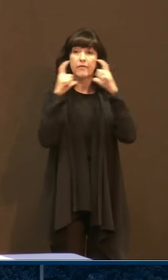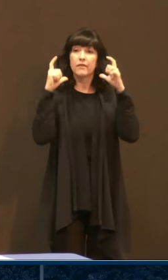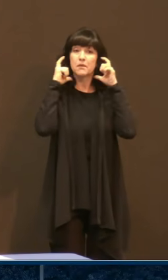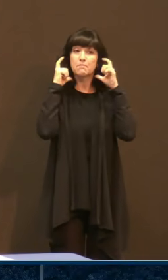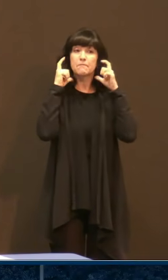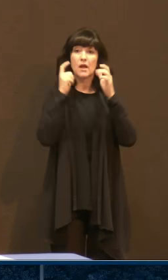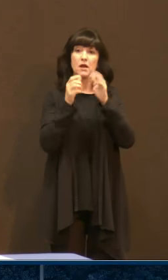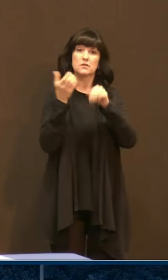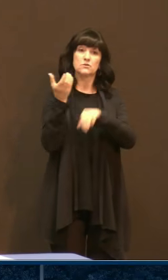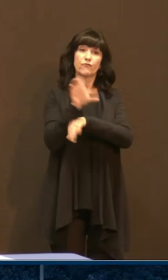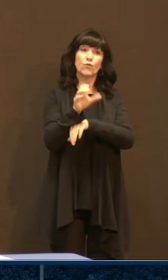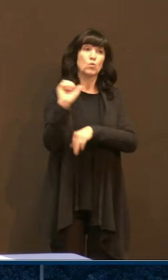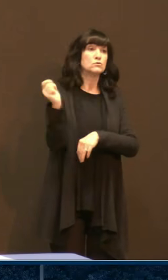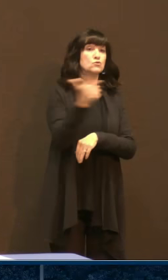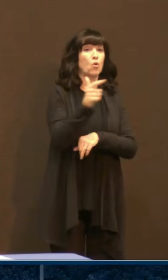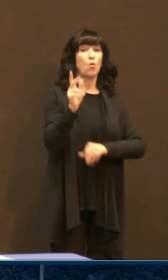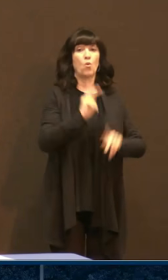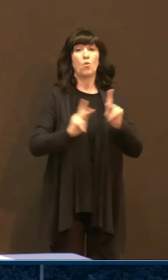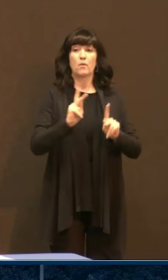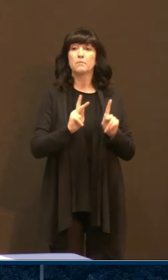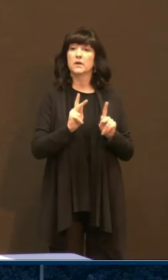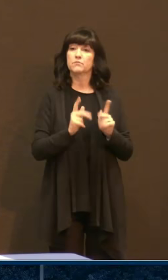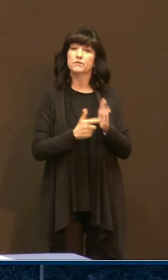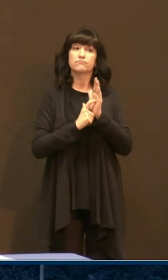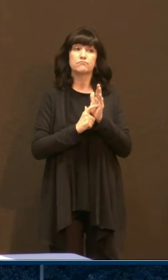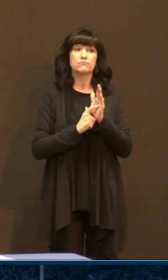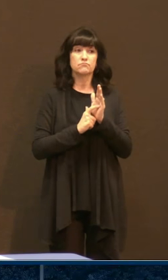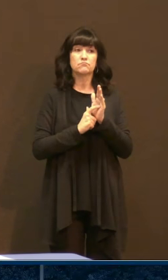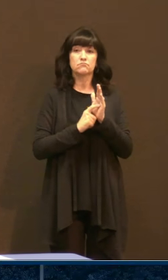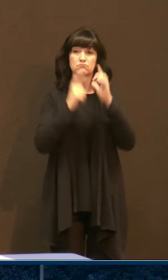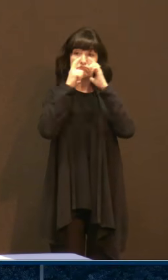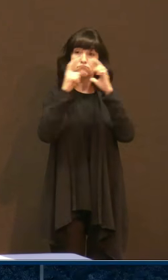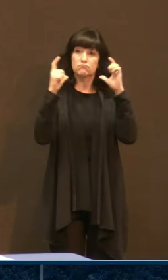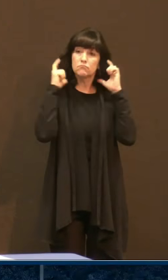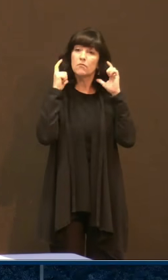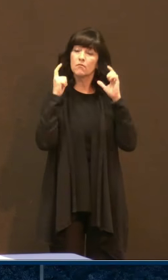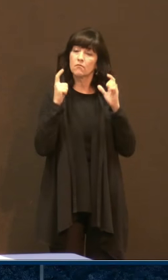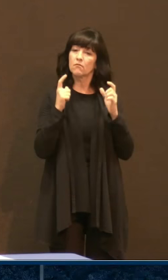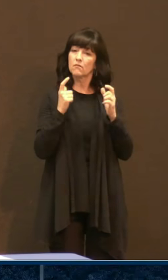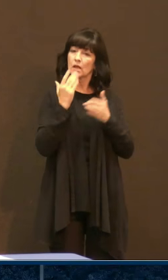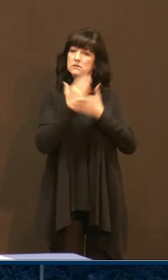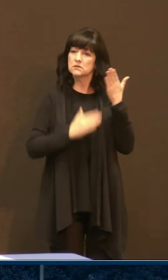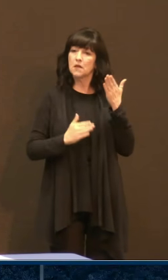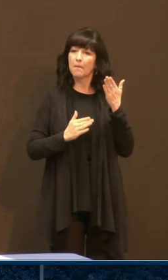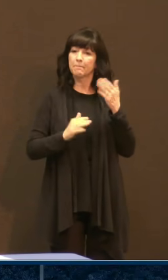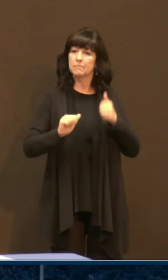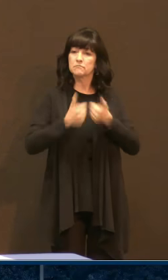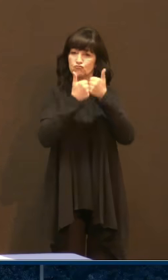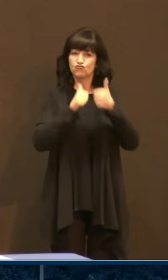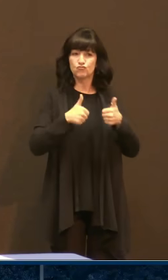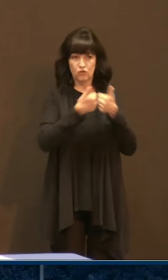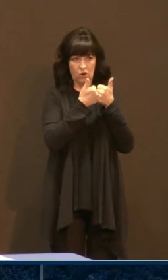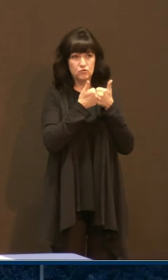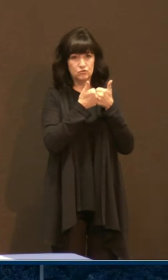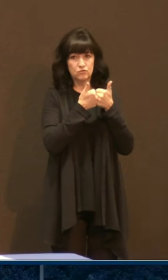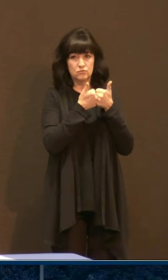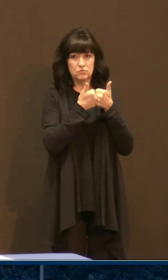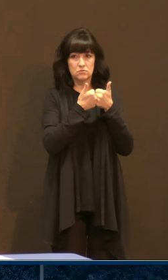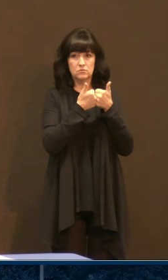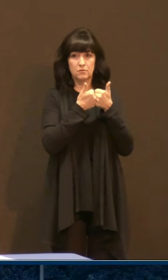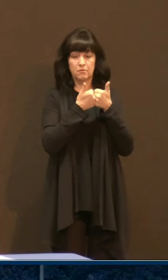So all of these things need to be in place as we reopen, so that we can go back to